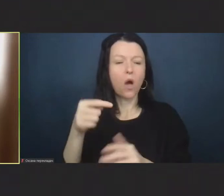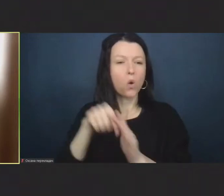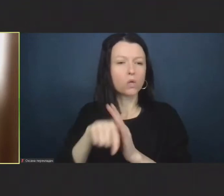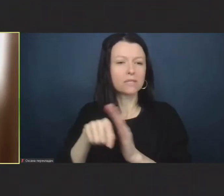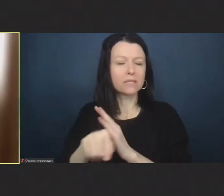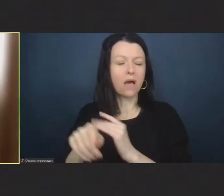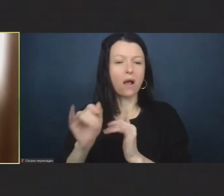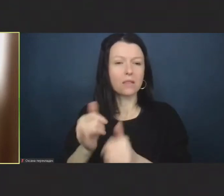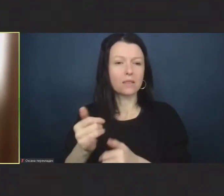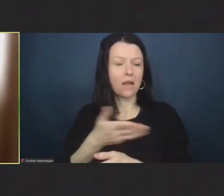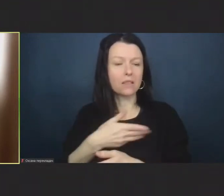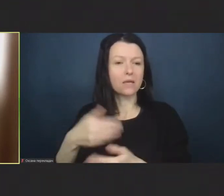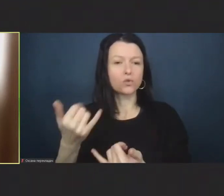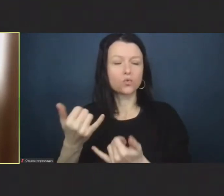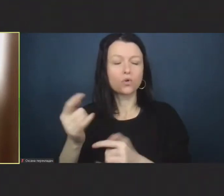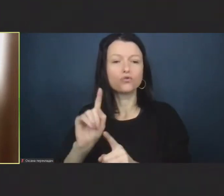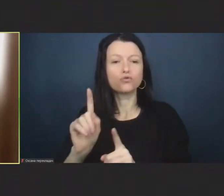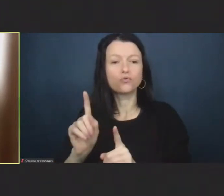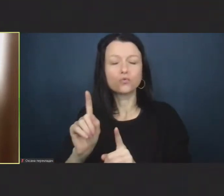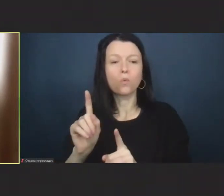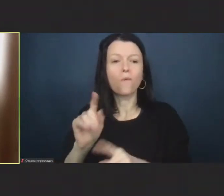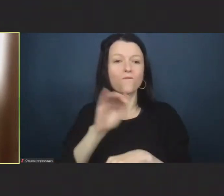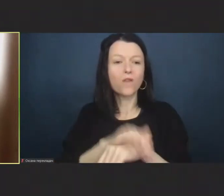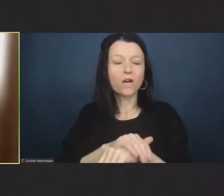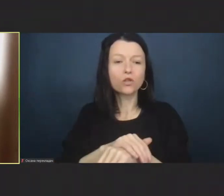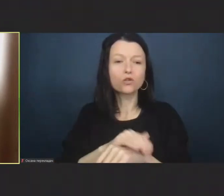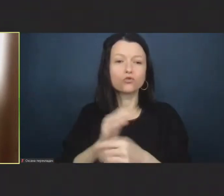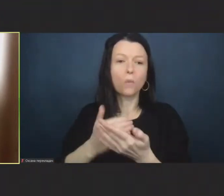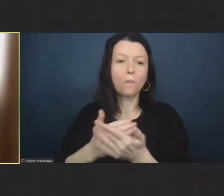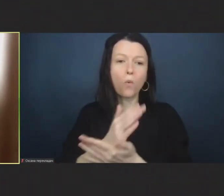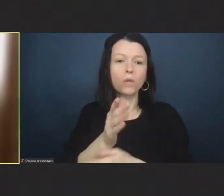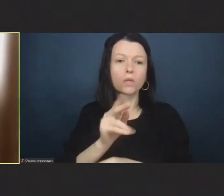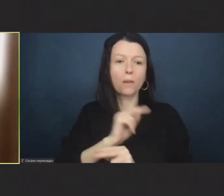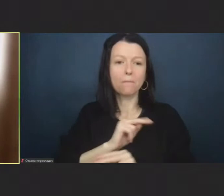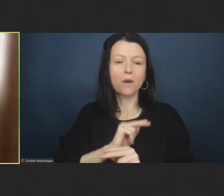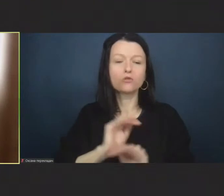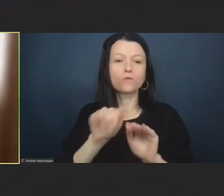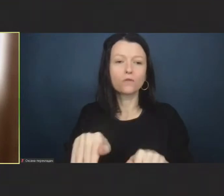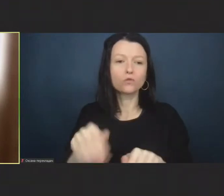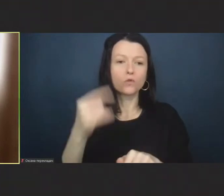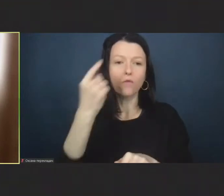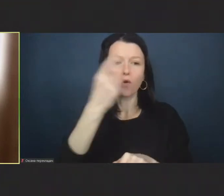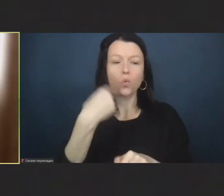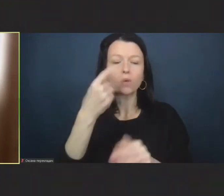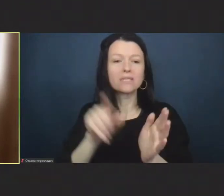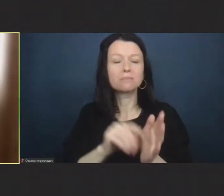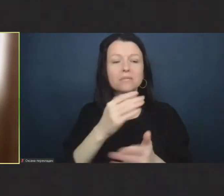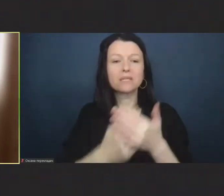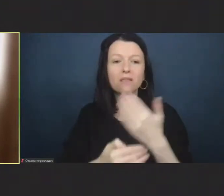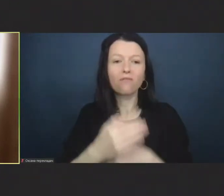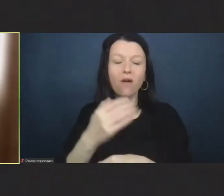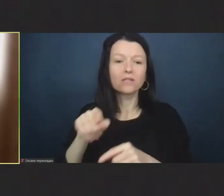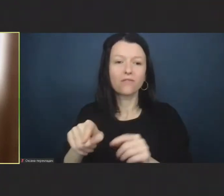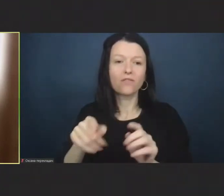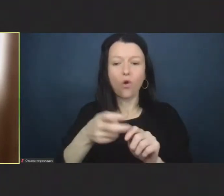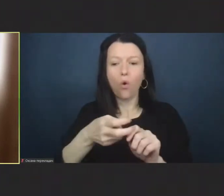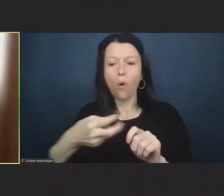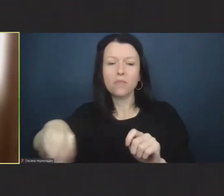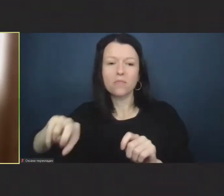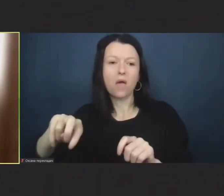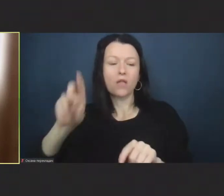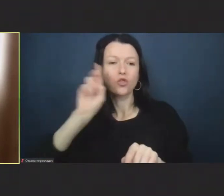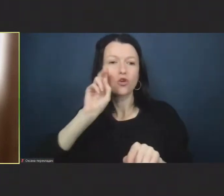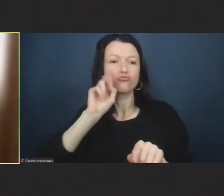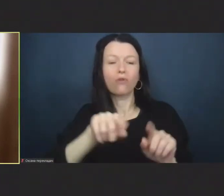is inherent for today's system is this: the employment policy of the persons with